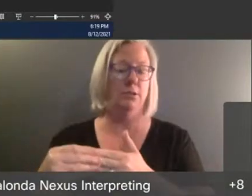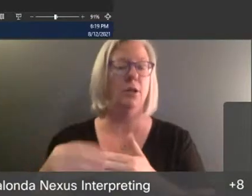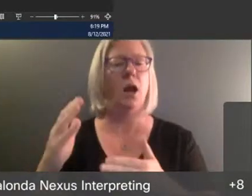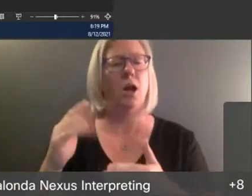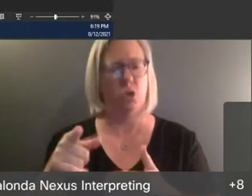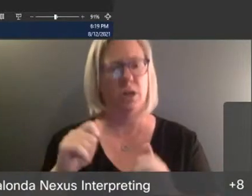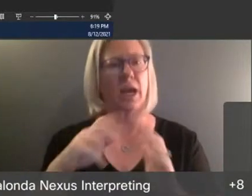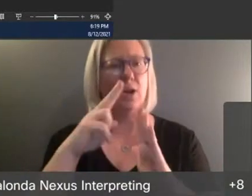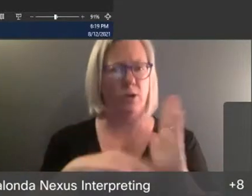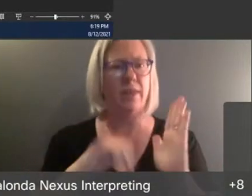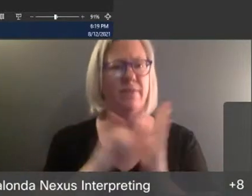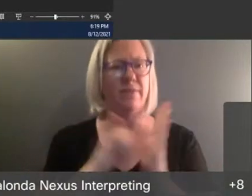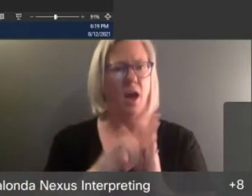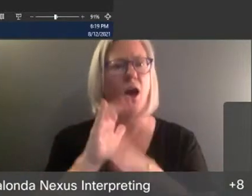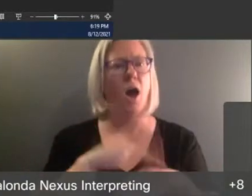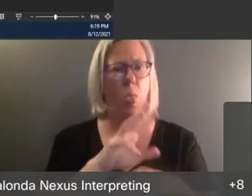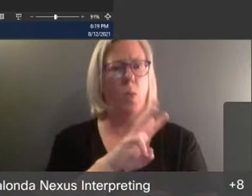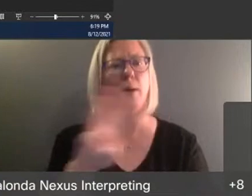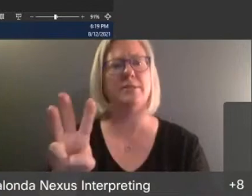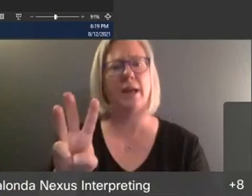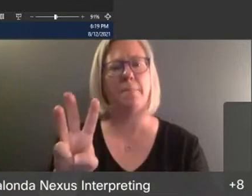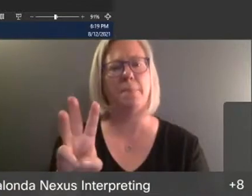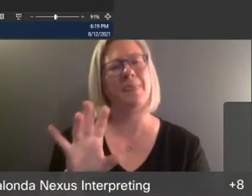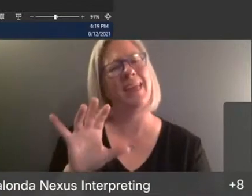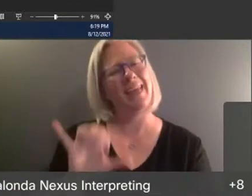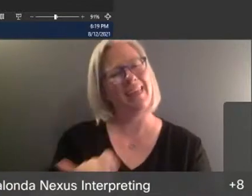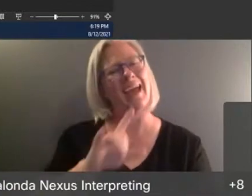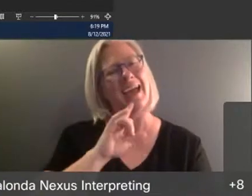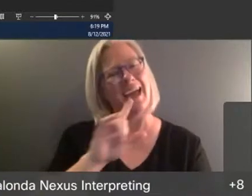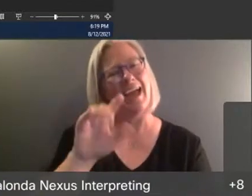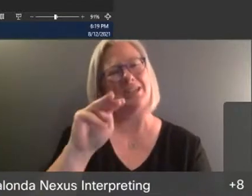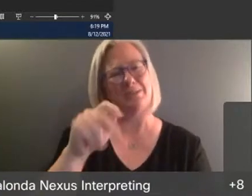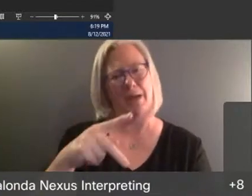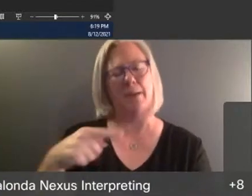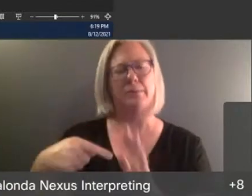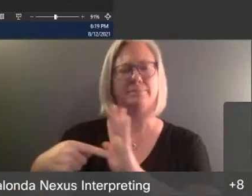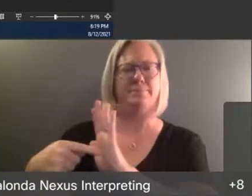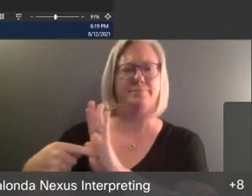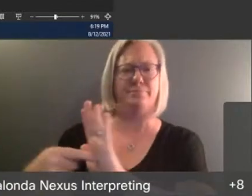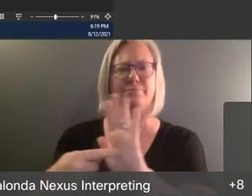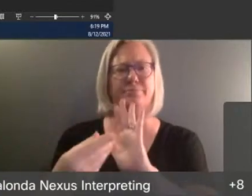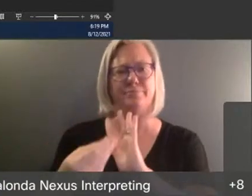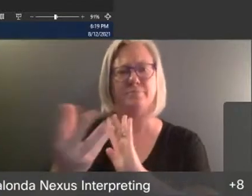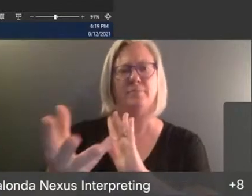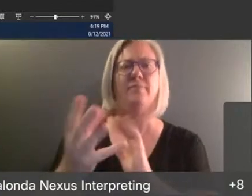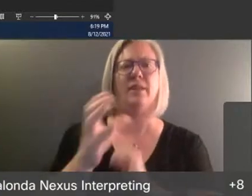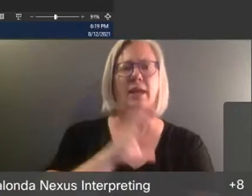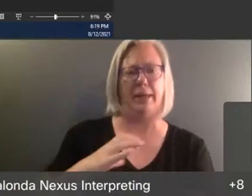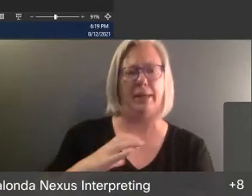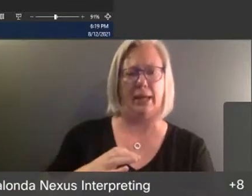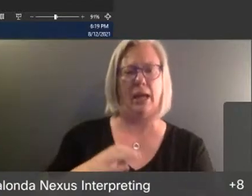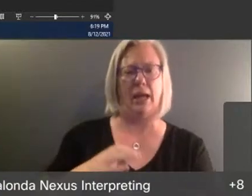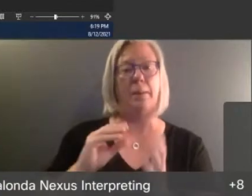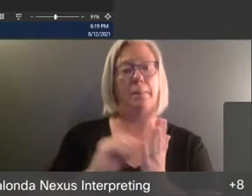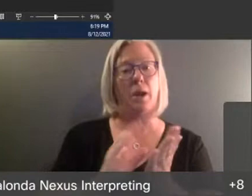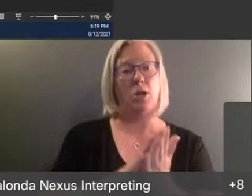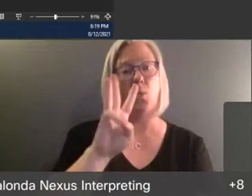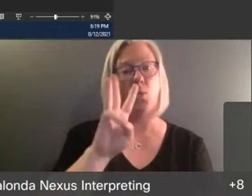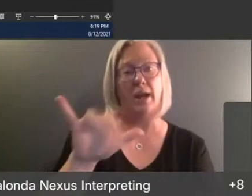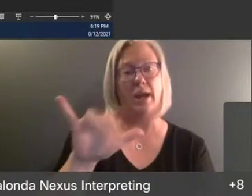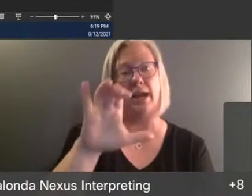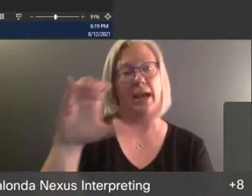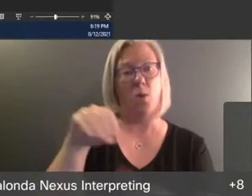the website. But this is an actual map that did pass out of committee that put Wyandotte County in the 1st